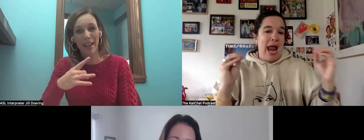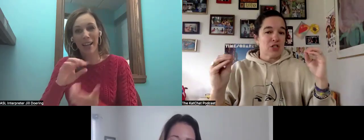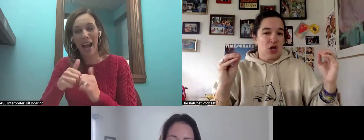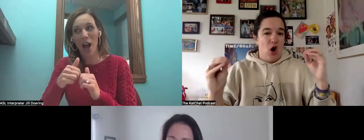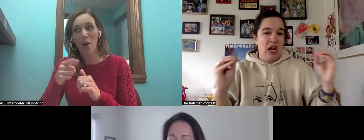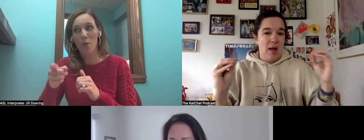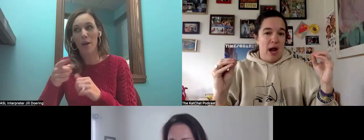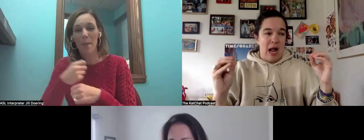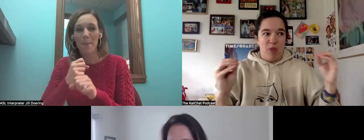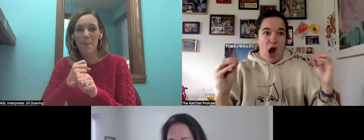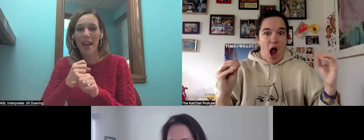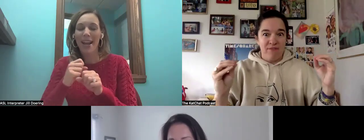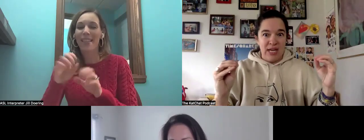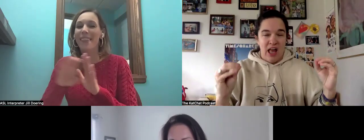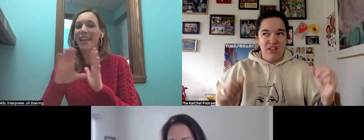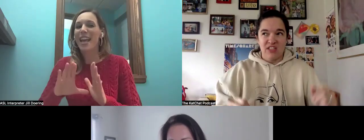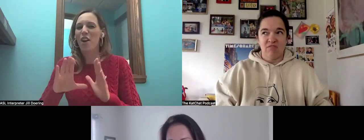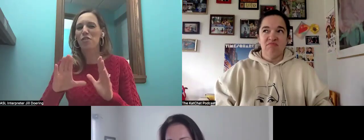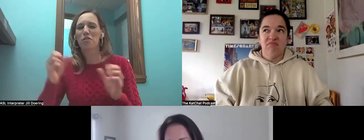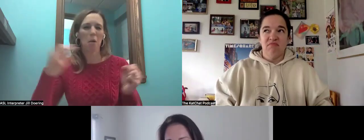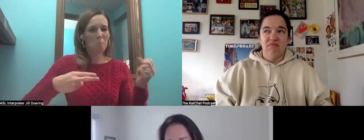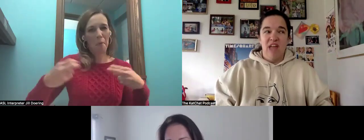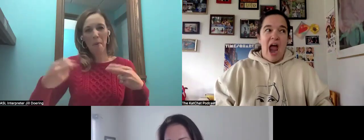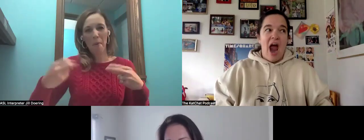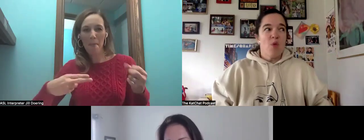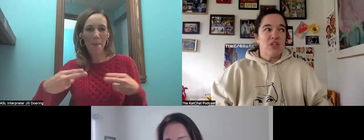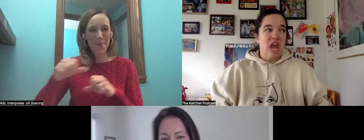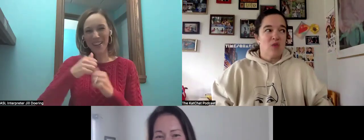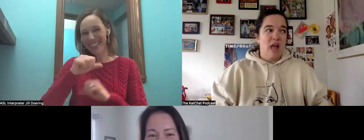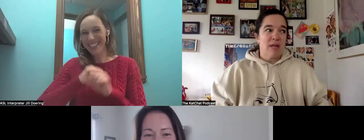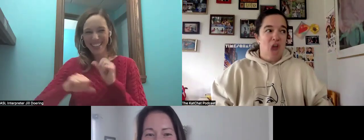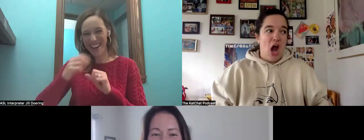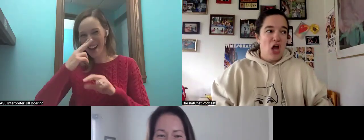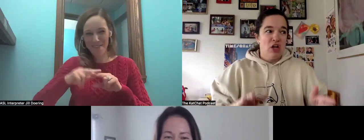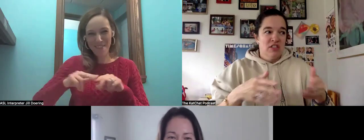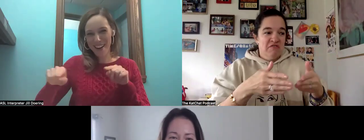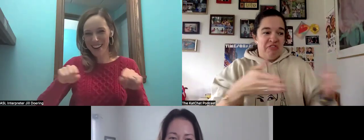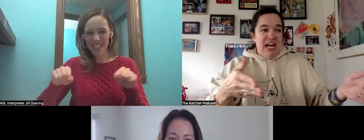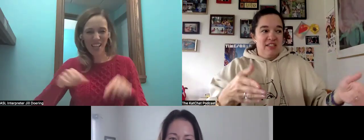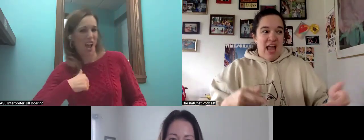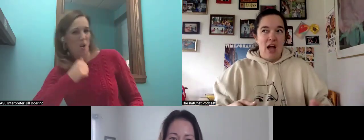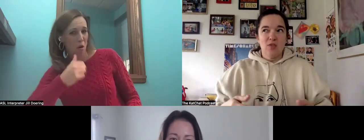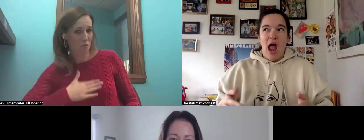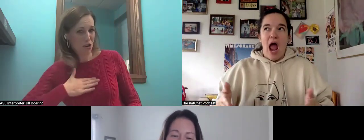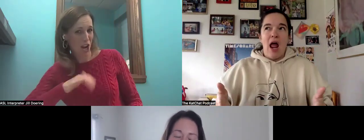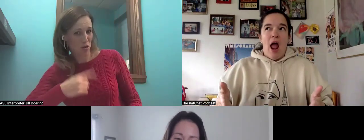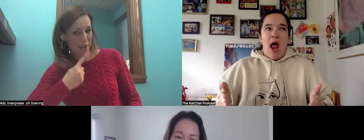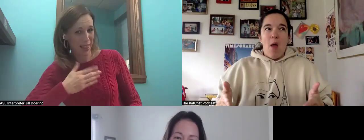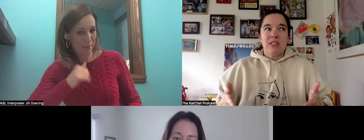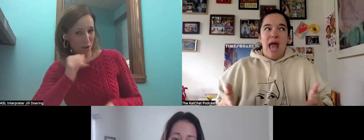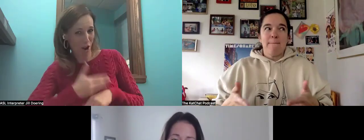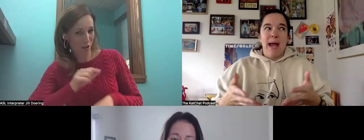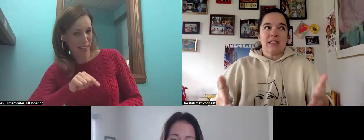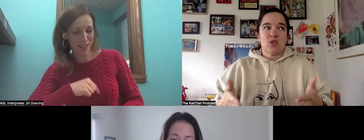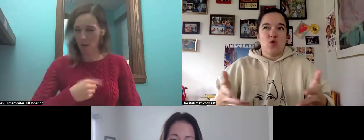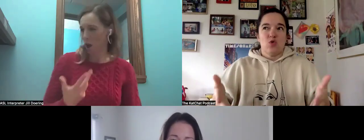characters banter a little bit, like with the coffee and everything. Just, I do appreciate you telling my daughter this. I'm gonna, it